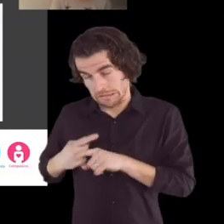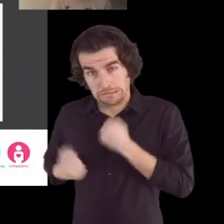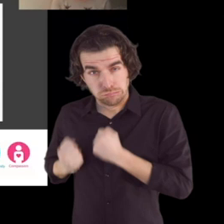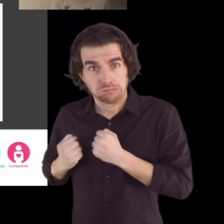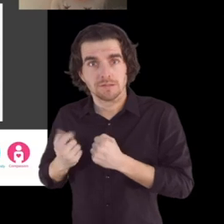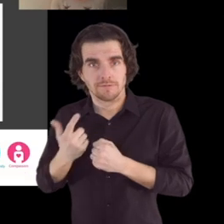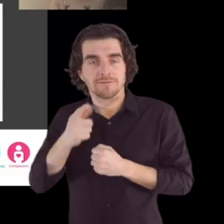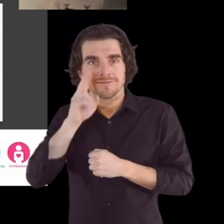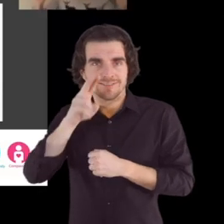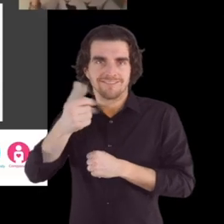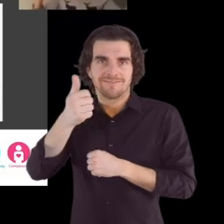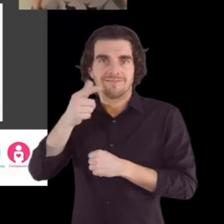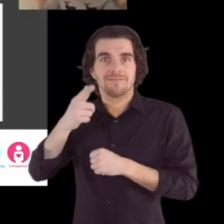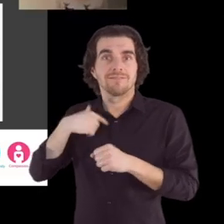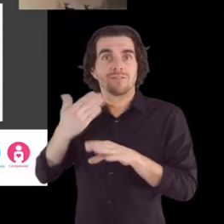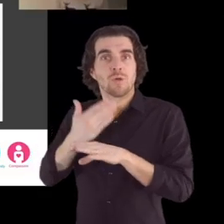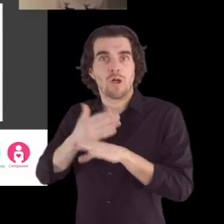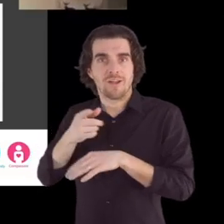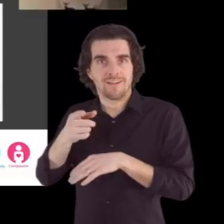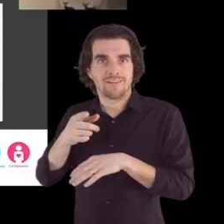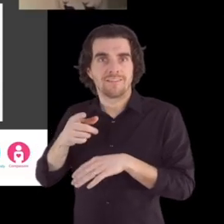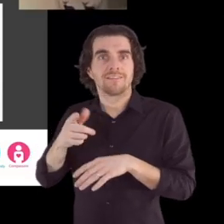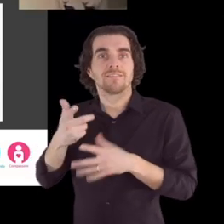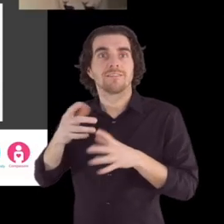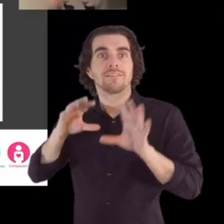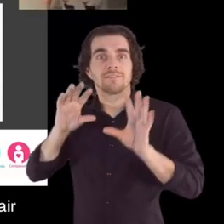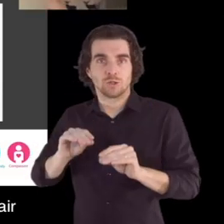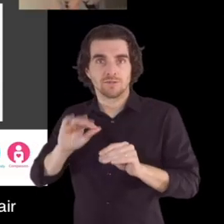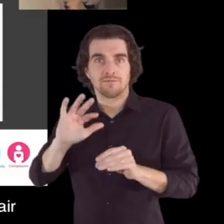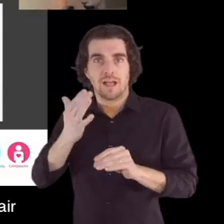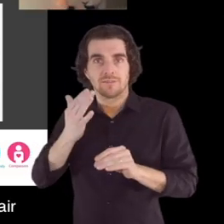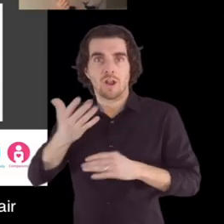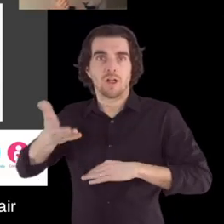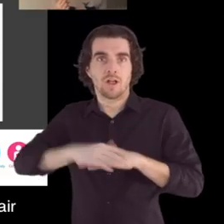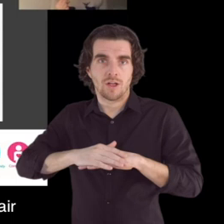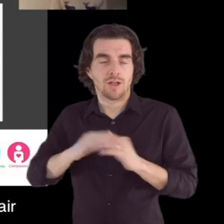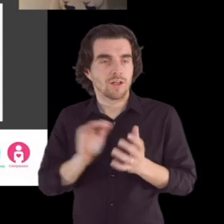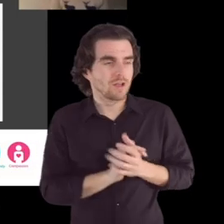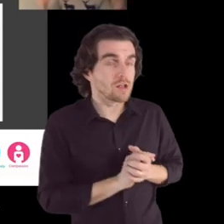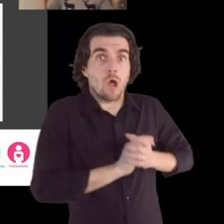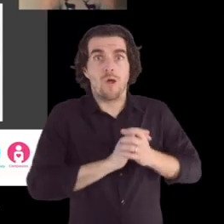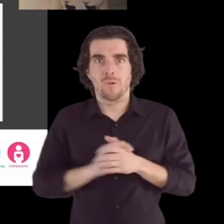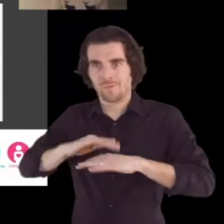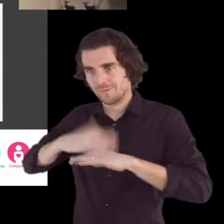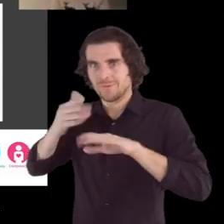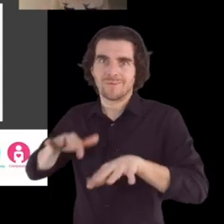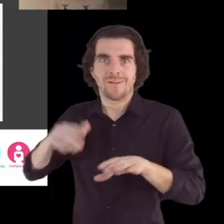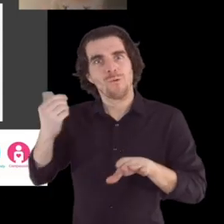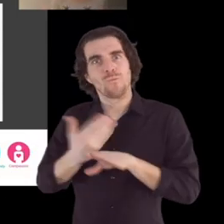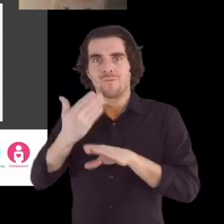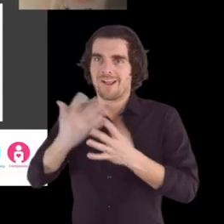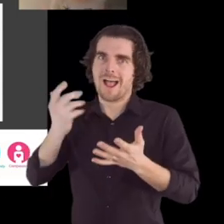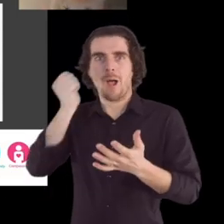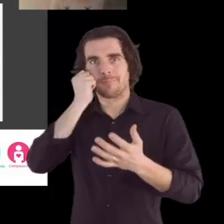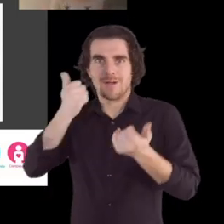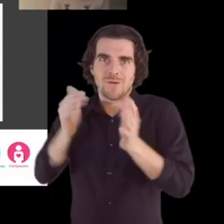of somebody working from home. Yay, it's 5 o'clock, my working day is done, time to go home. And they just swivel around in their chair and they go, home sweet home, and they're in the